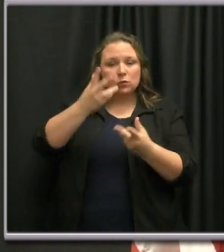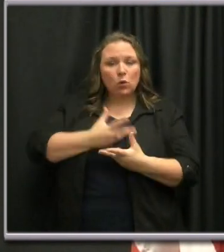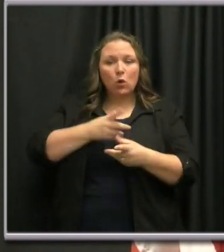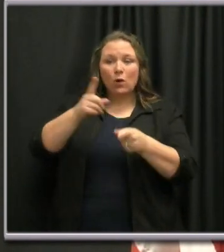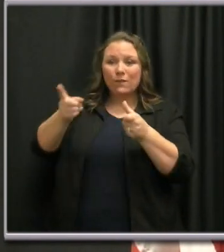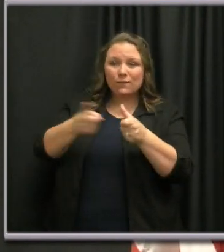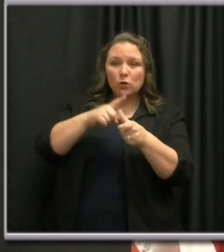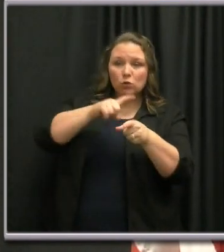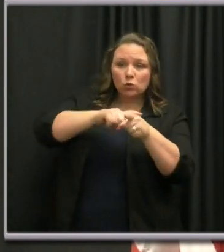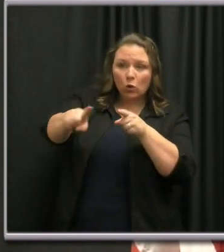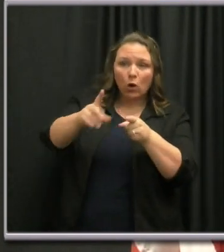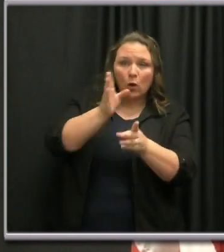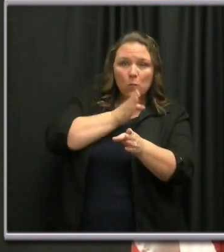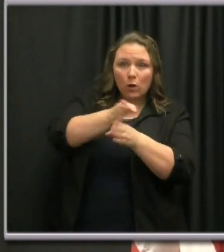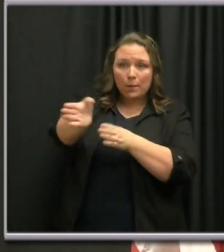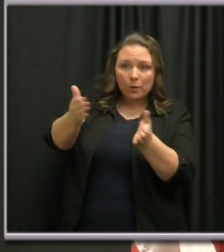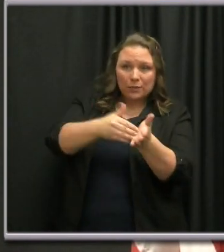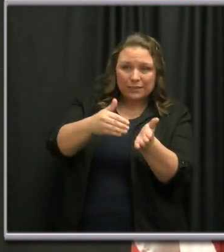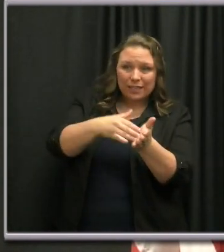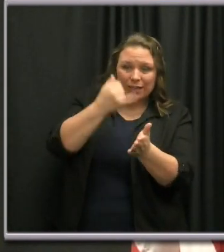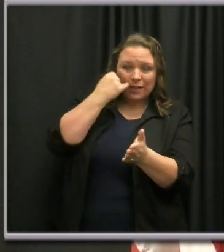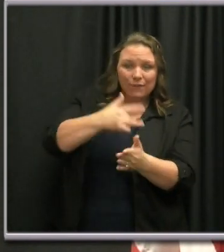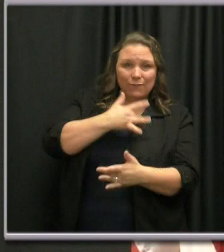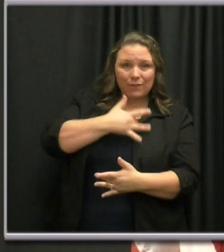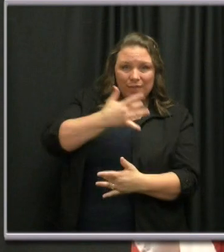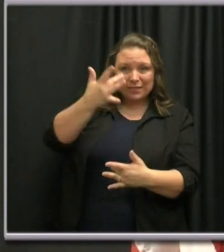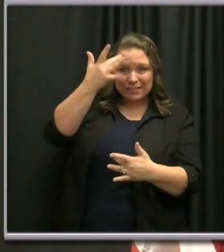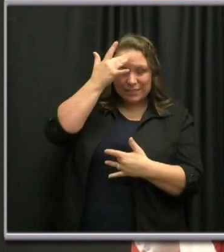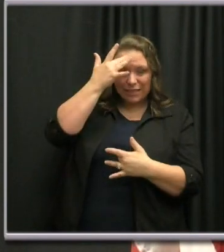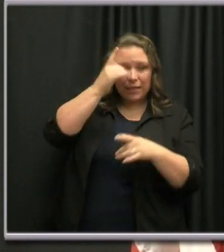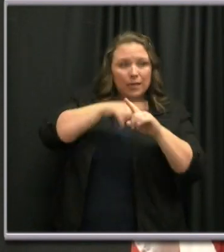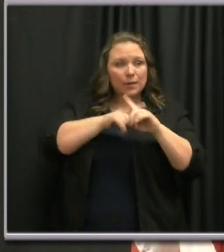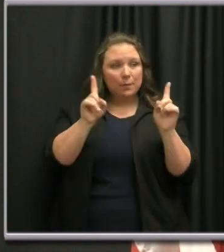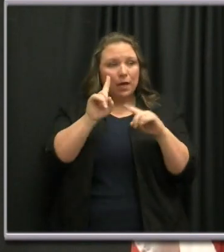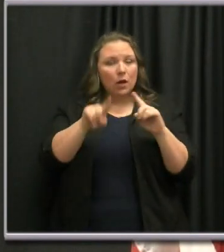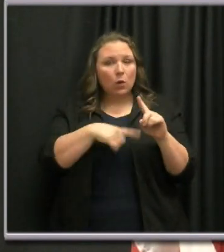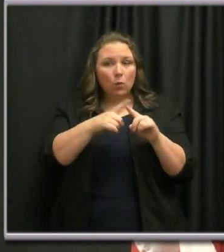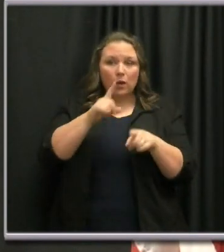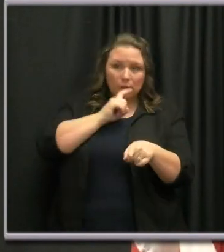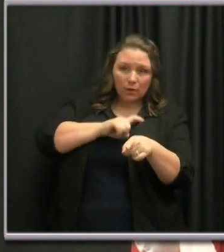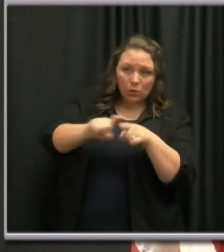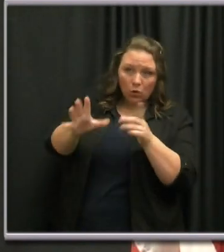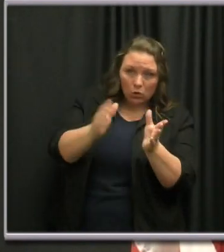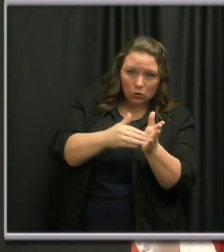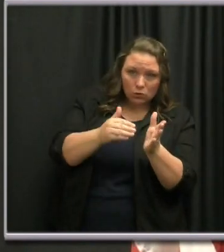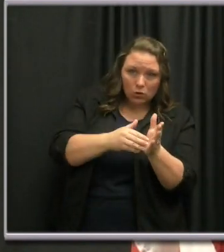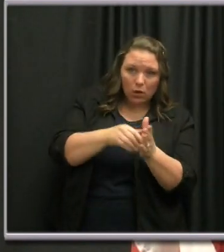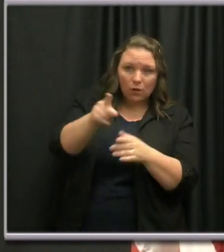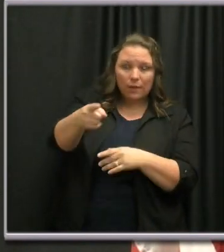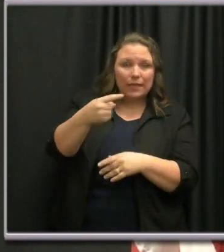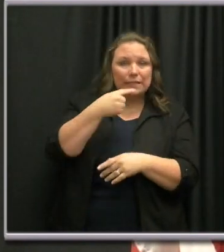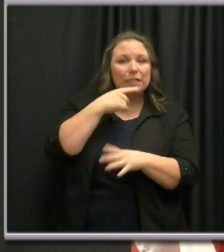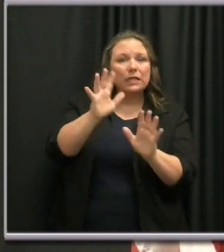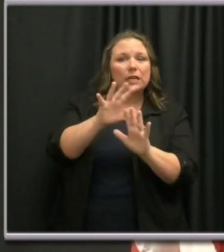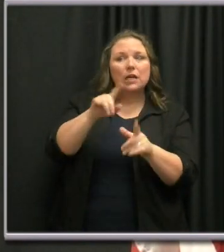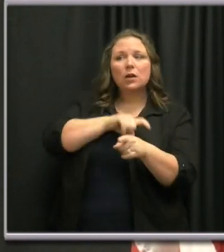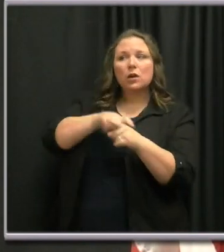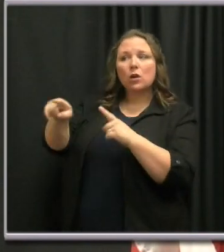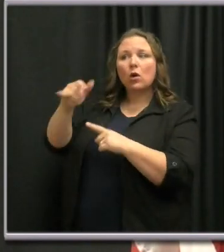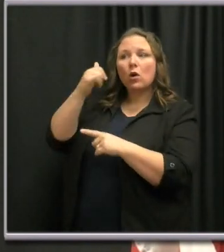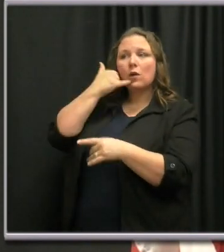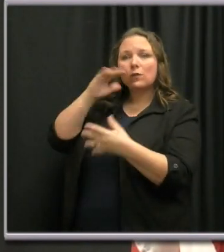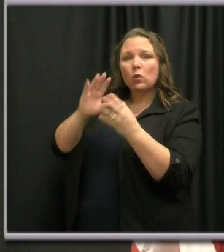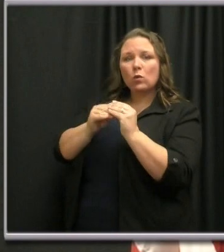primary doctor if we're having any symptoms. However, when they do call their primary doctors, they're being told to call the